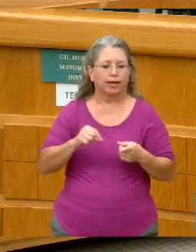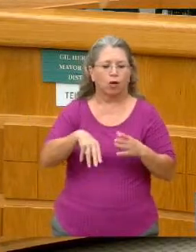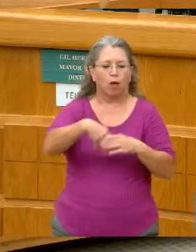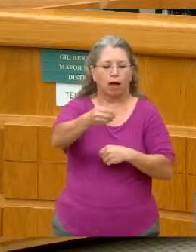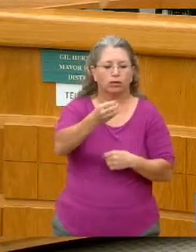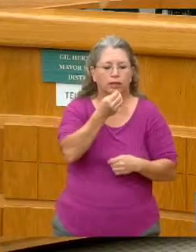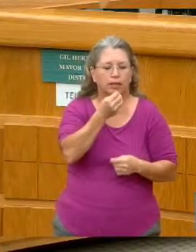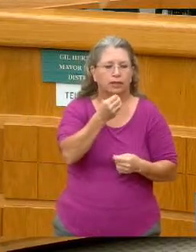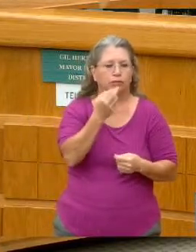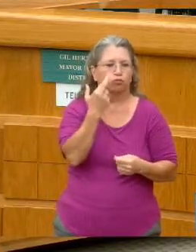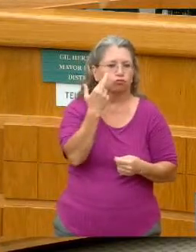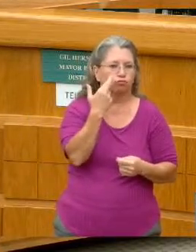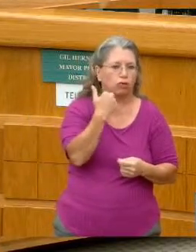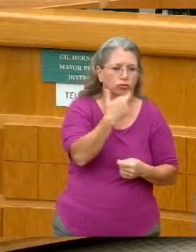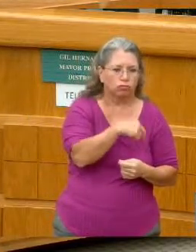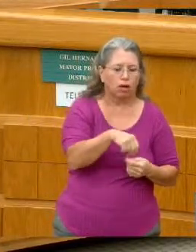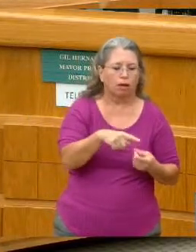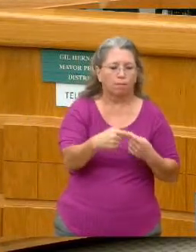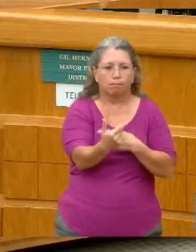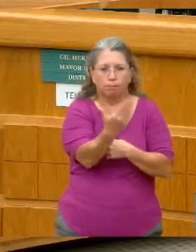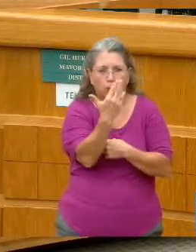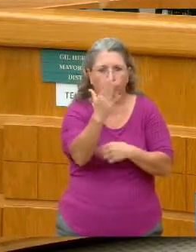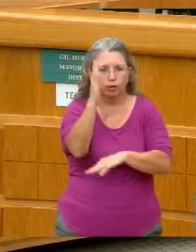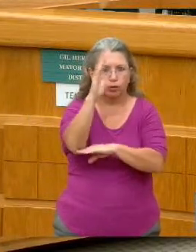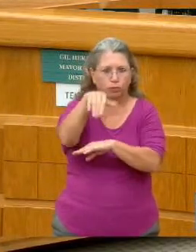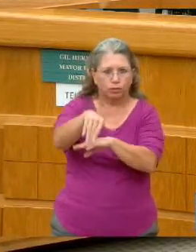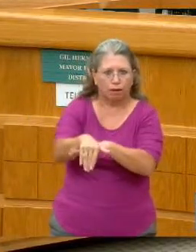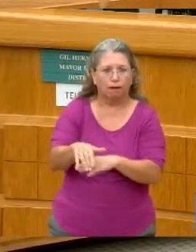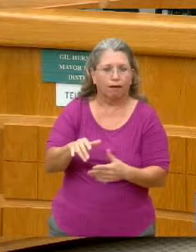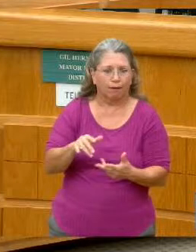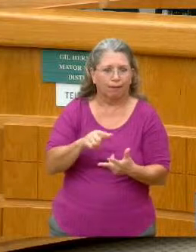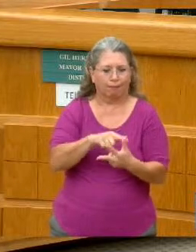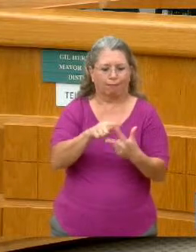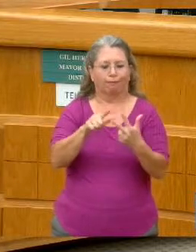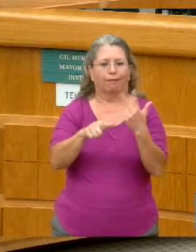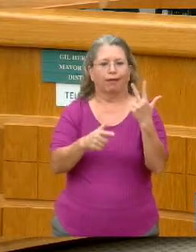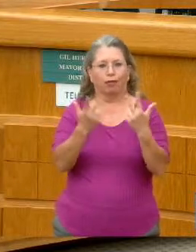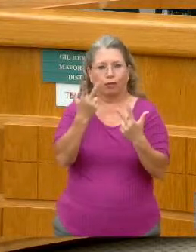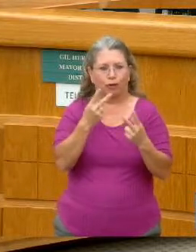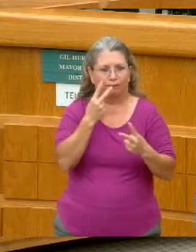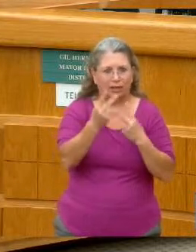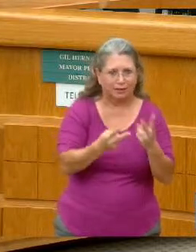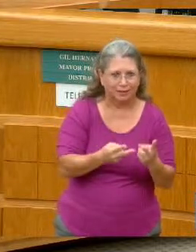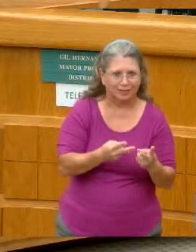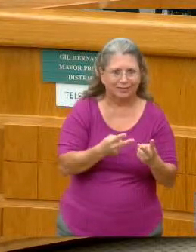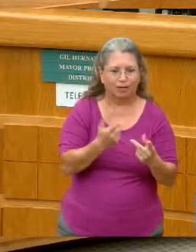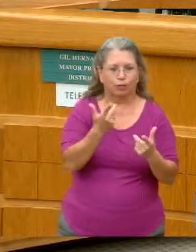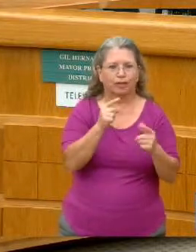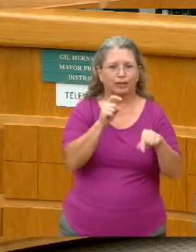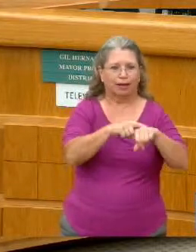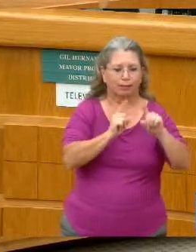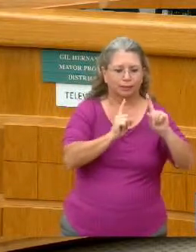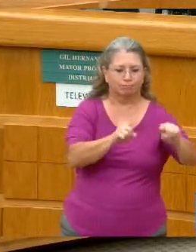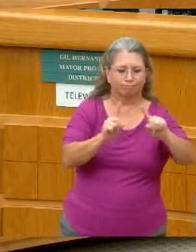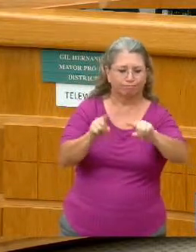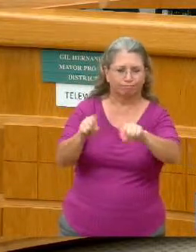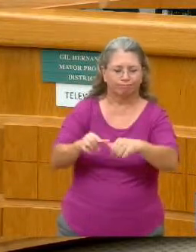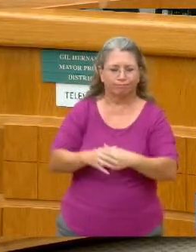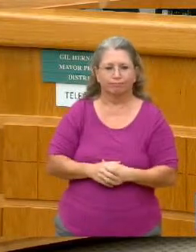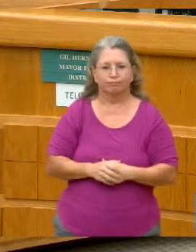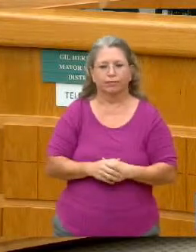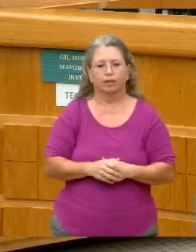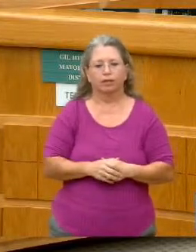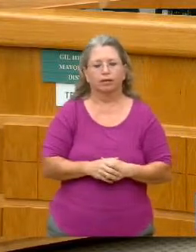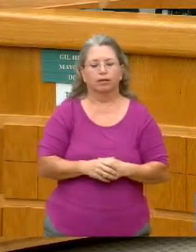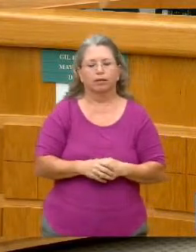3 visits. That's how it works. About 10% of people are being tracked, so we multiply the numbers that we get from